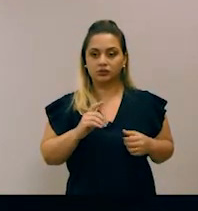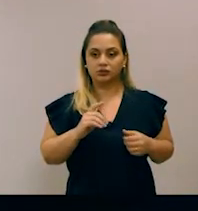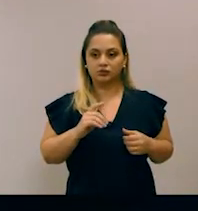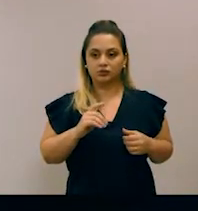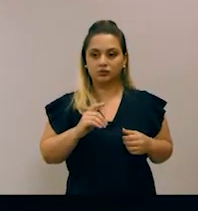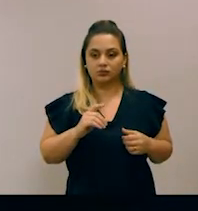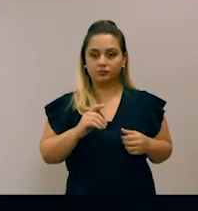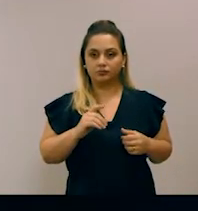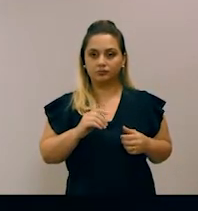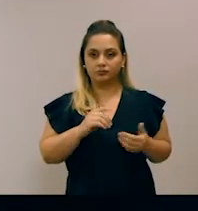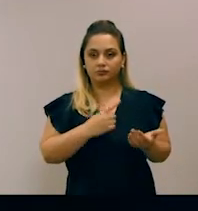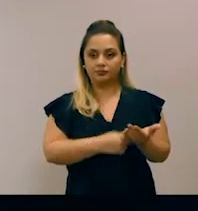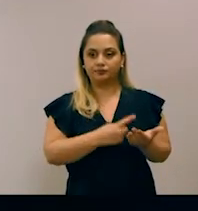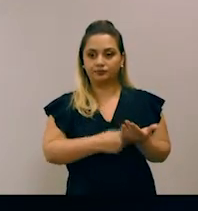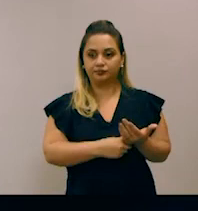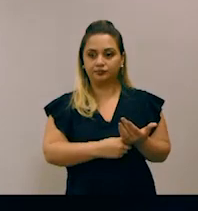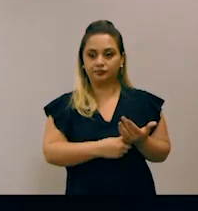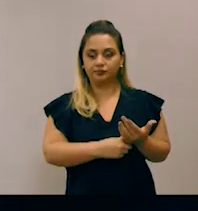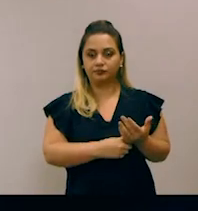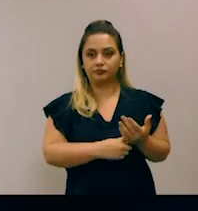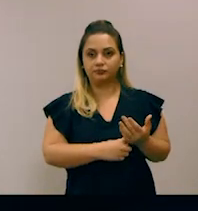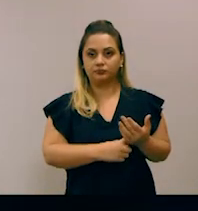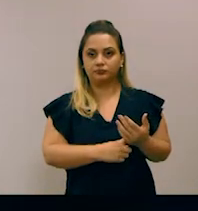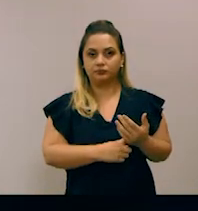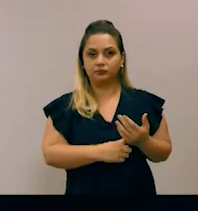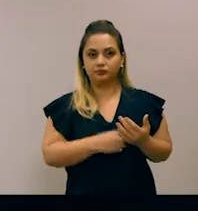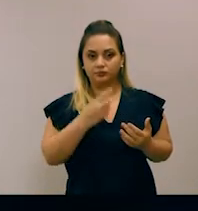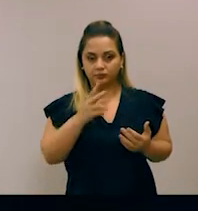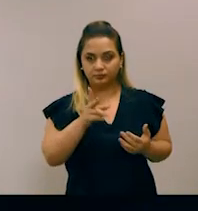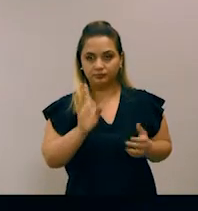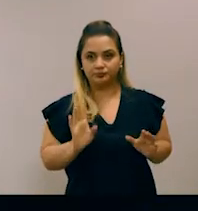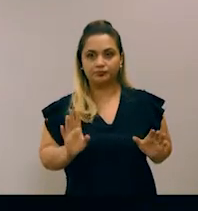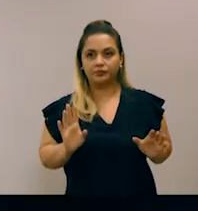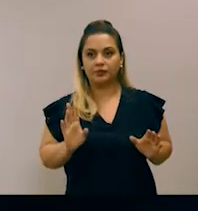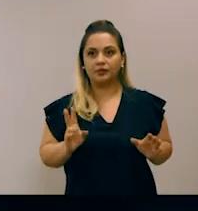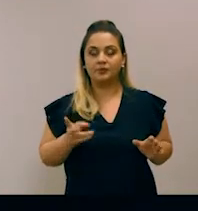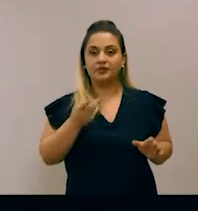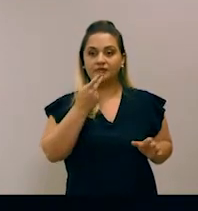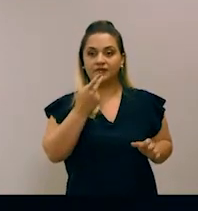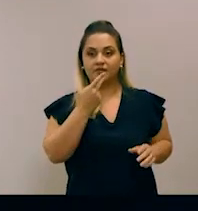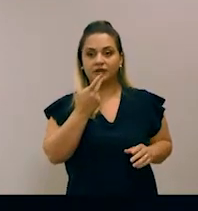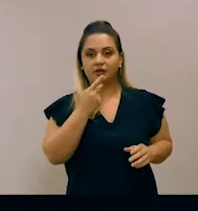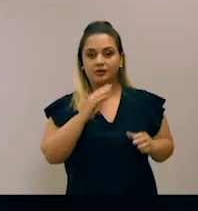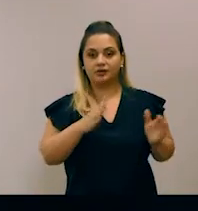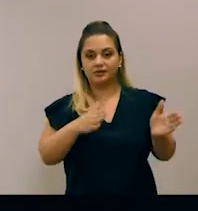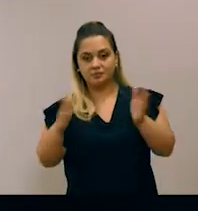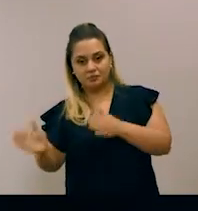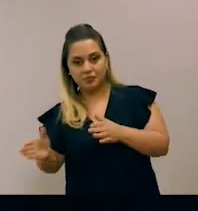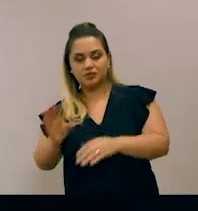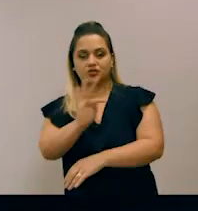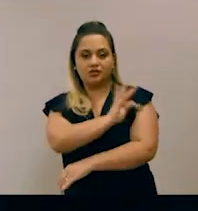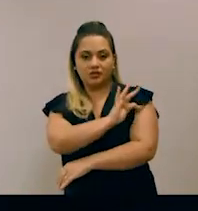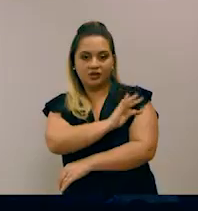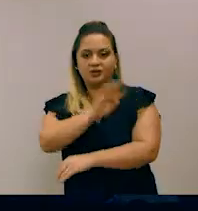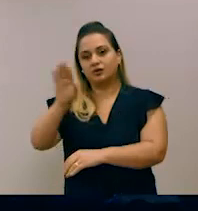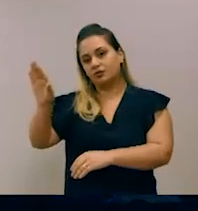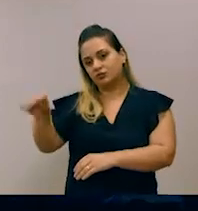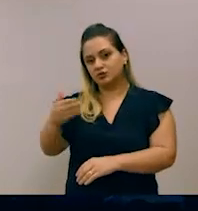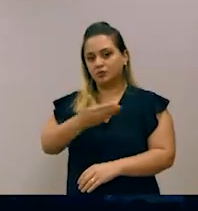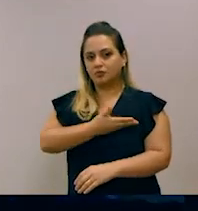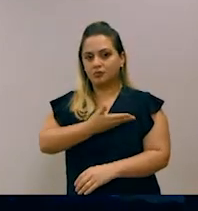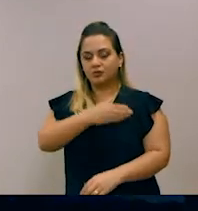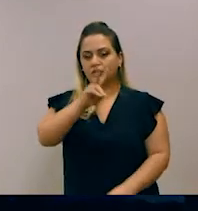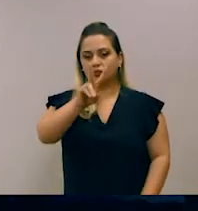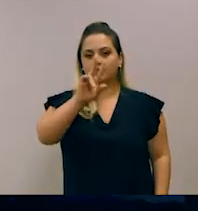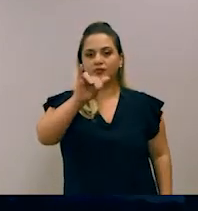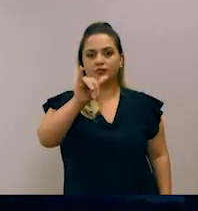to correct this error before going to the special session. So back to the technical part, I